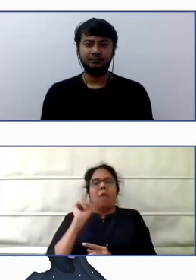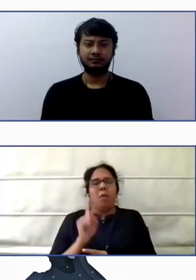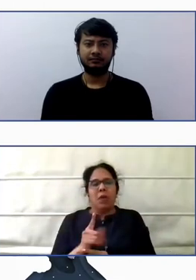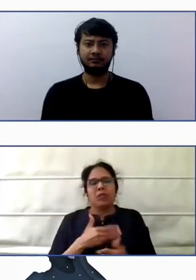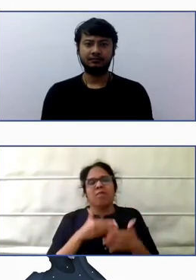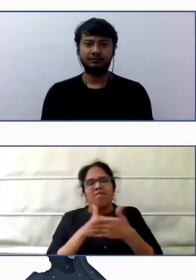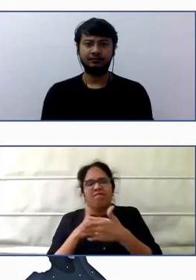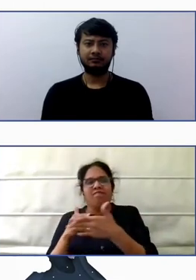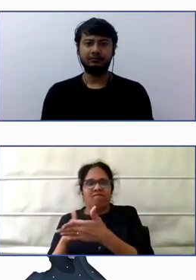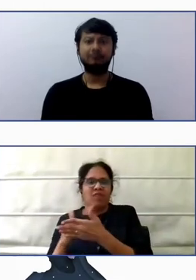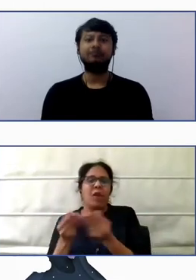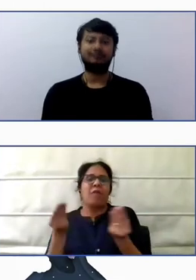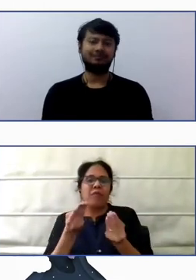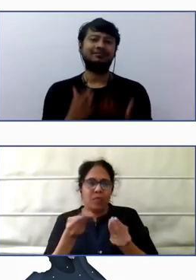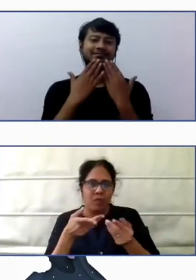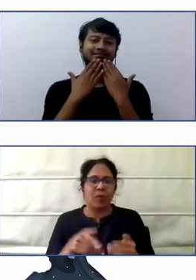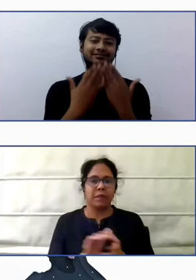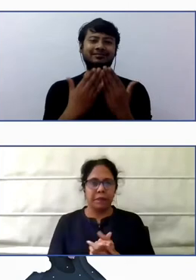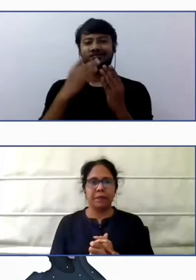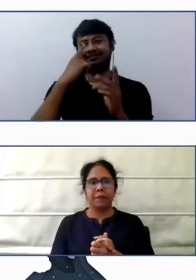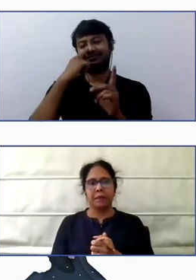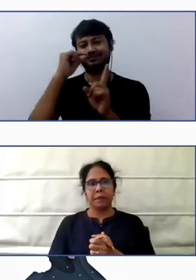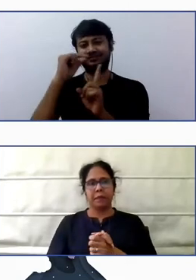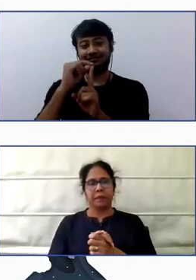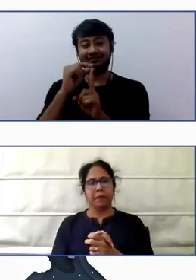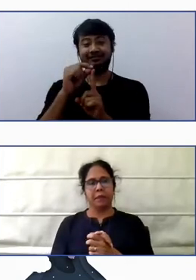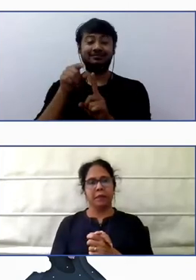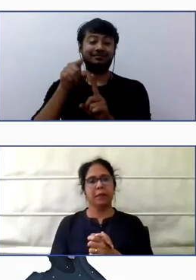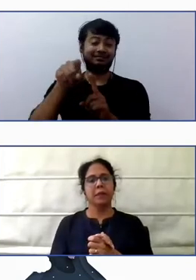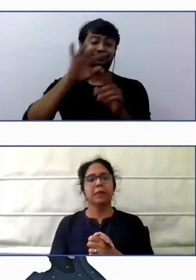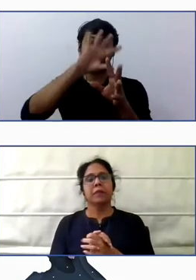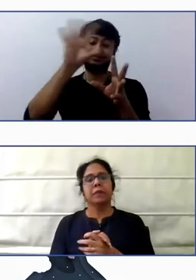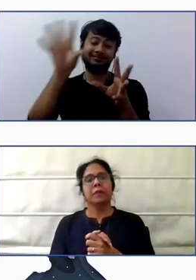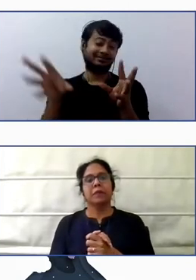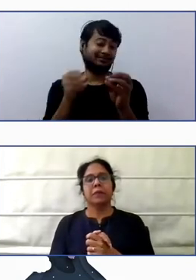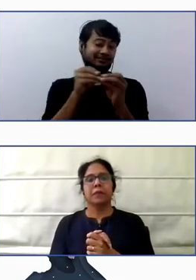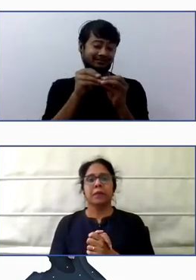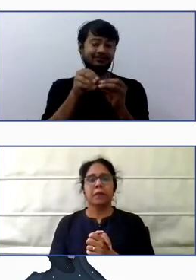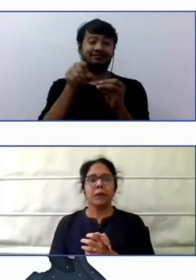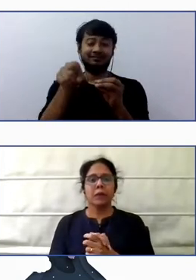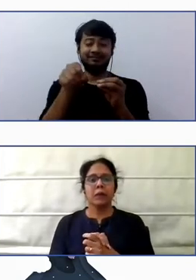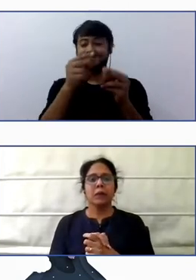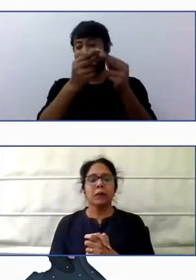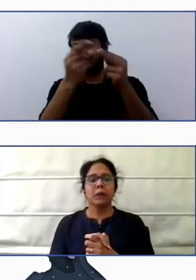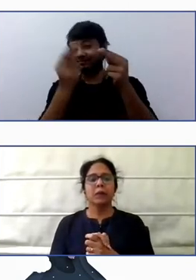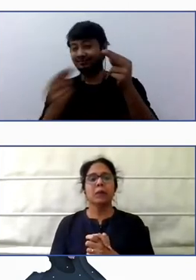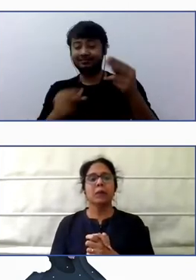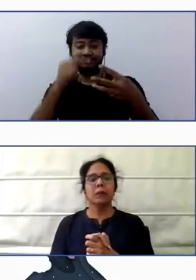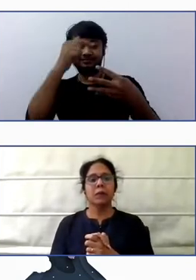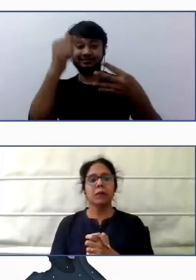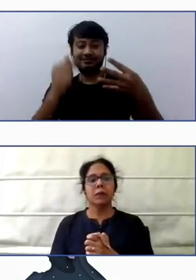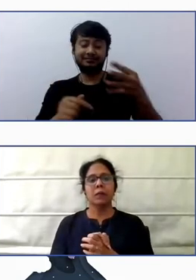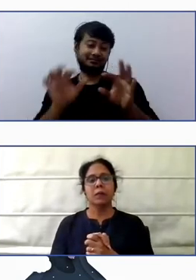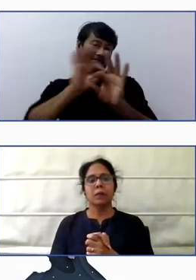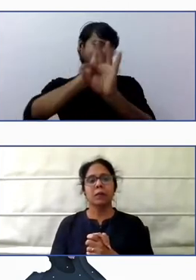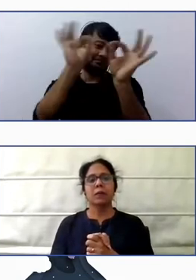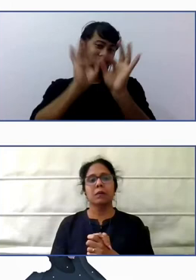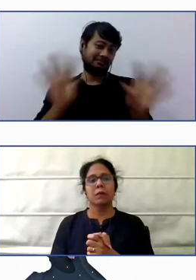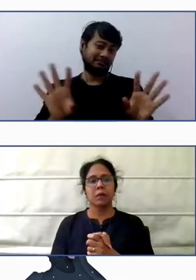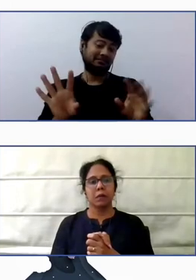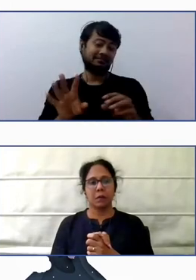is possible. Thank you, Padma. That holistically covered different aspects of life and also